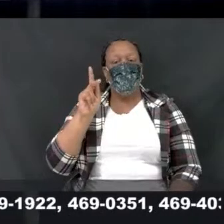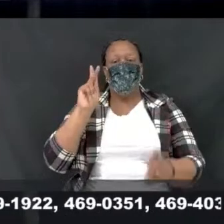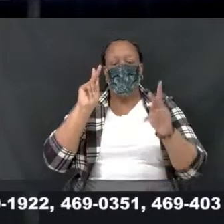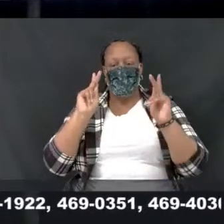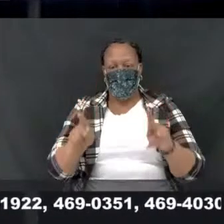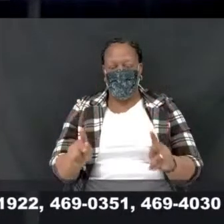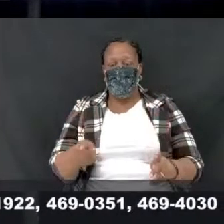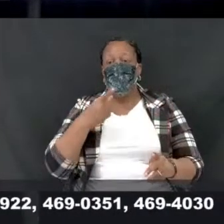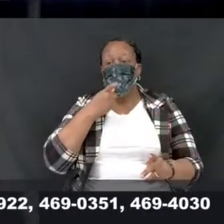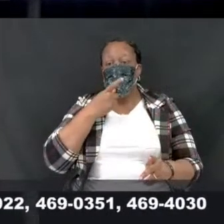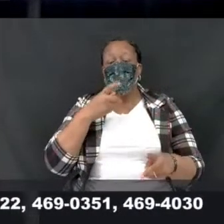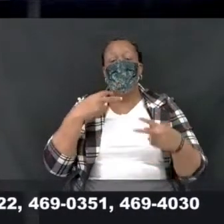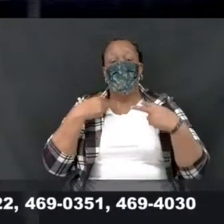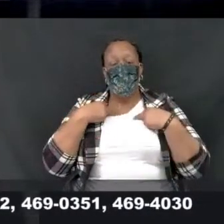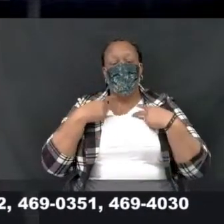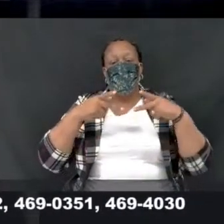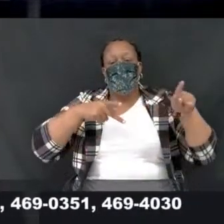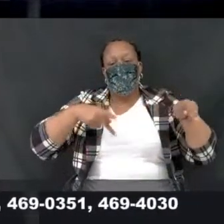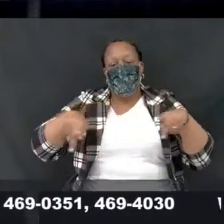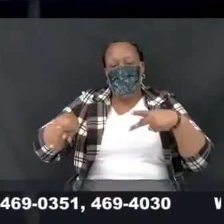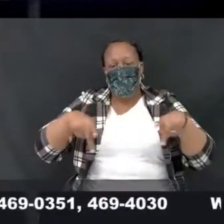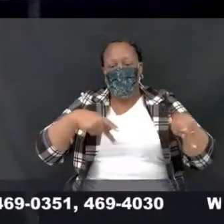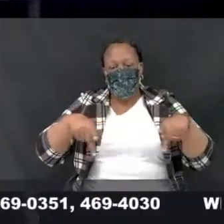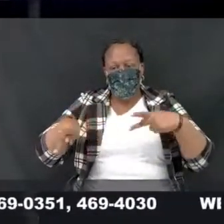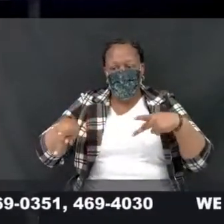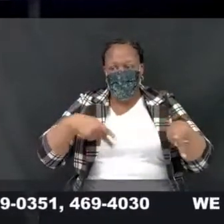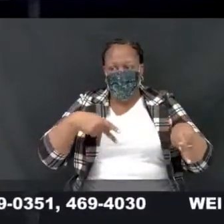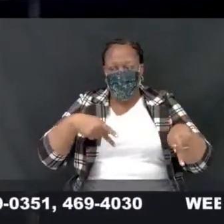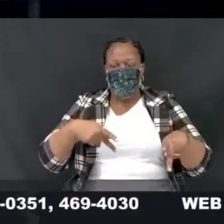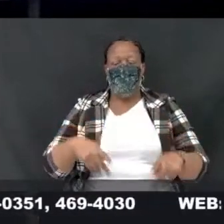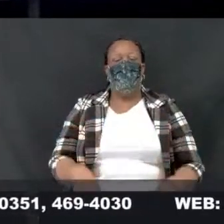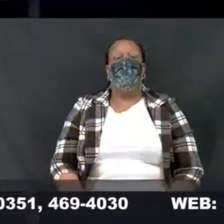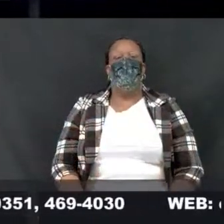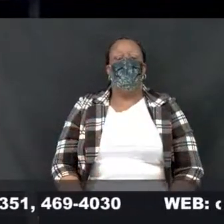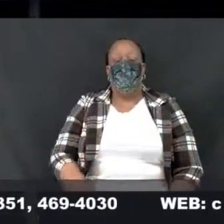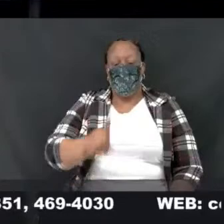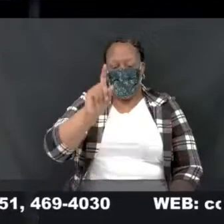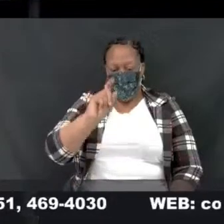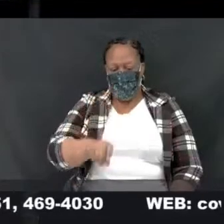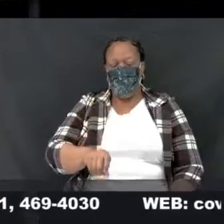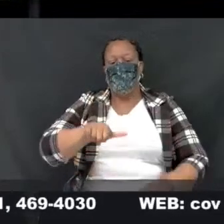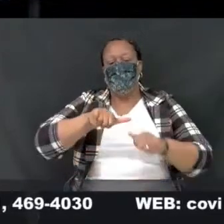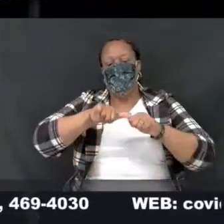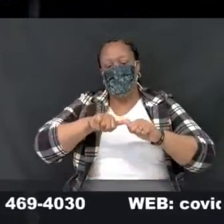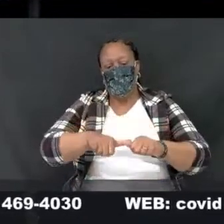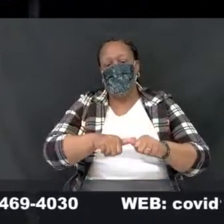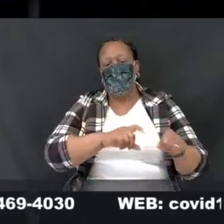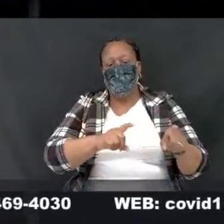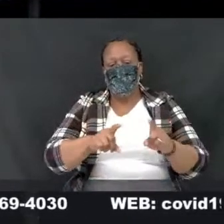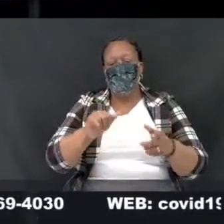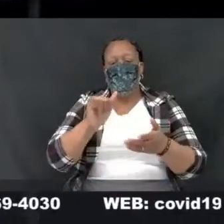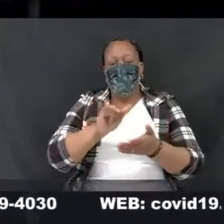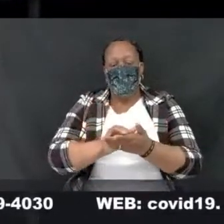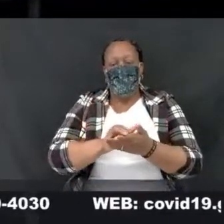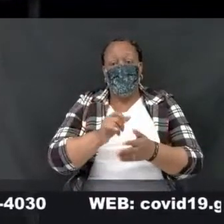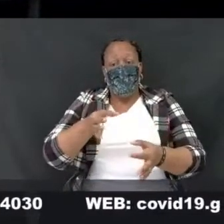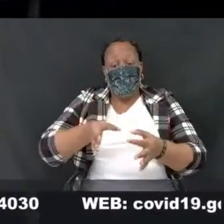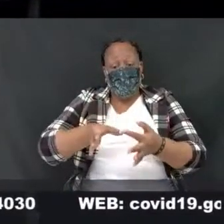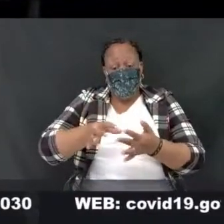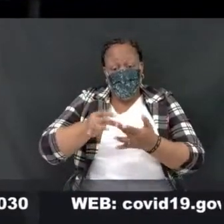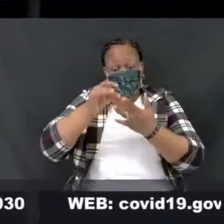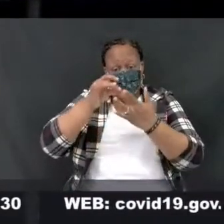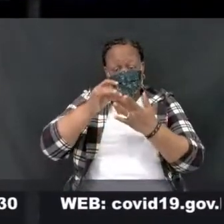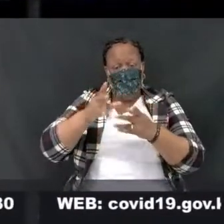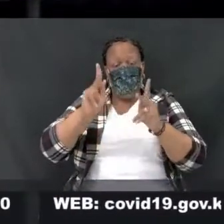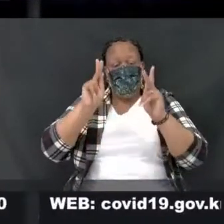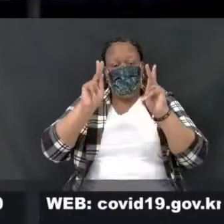criteria in the interest of public safety for some of the events in enclosed areas that poses